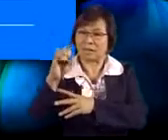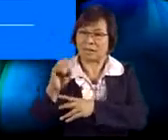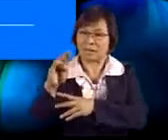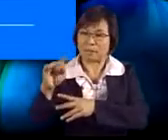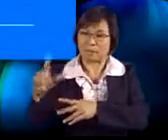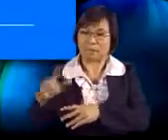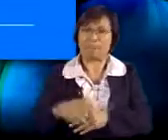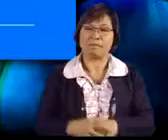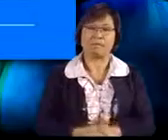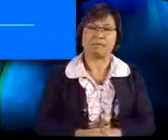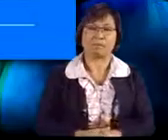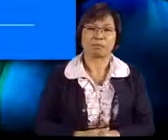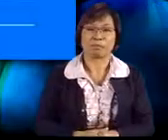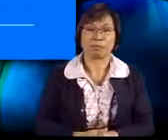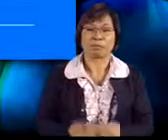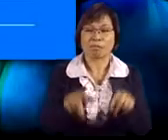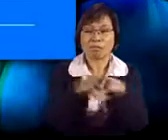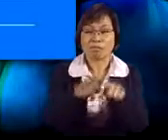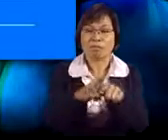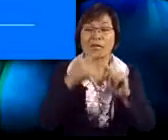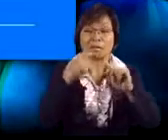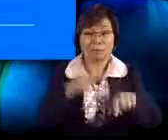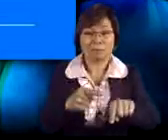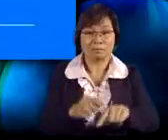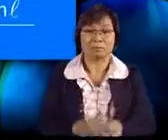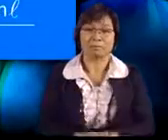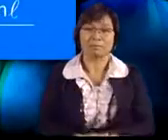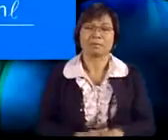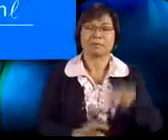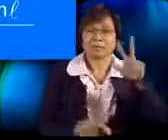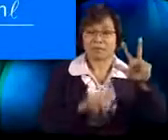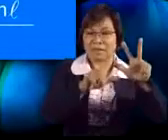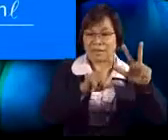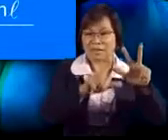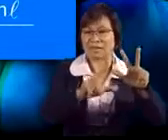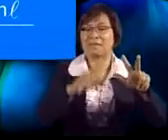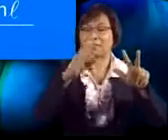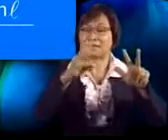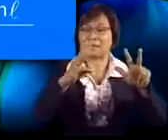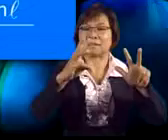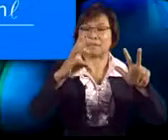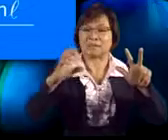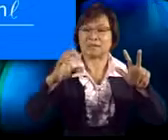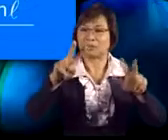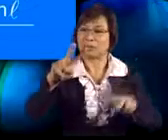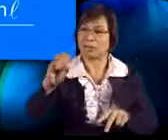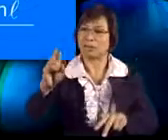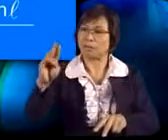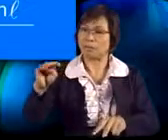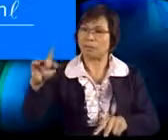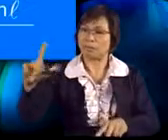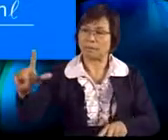380 milliliters equals to 3 liters and